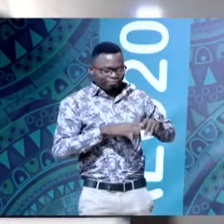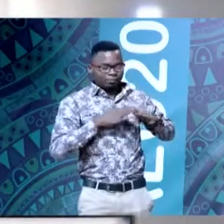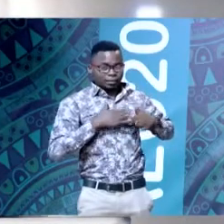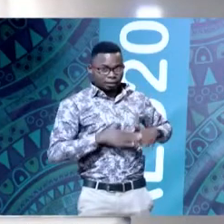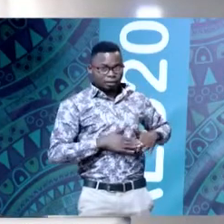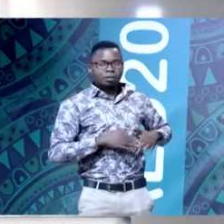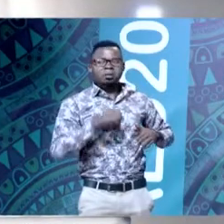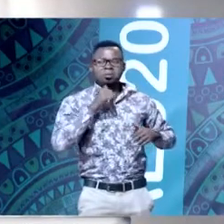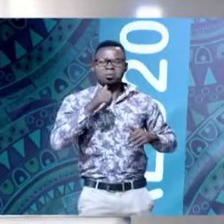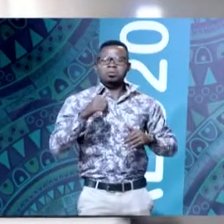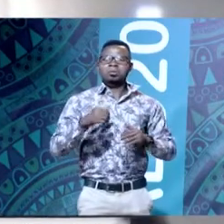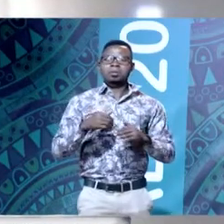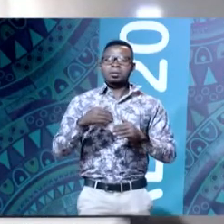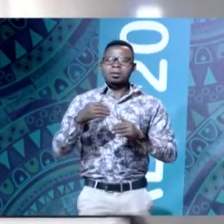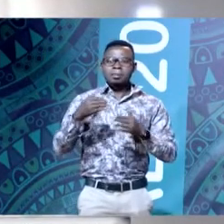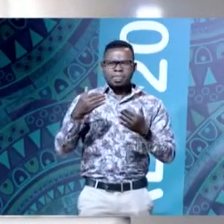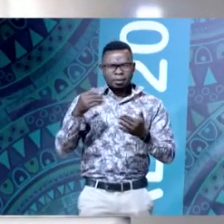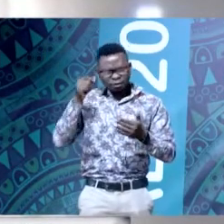of